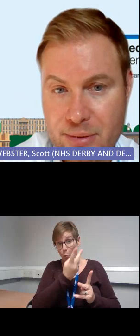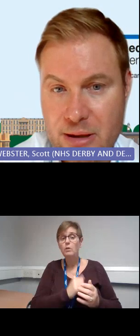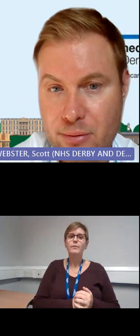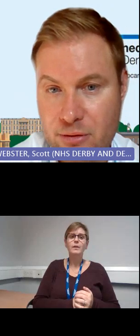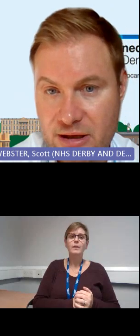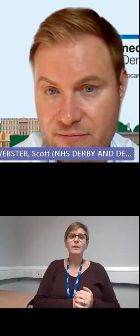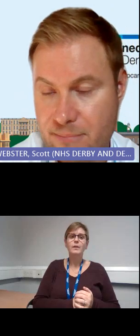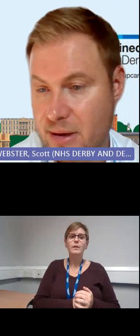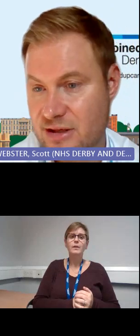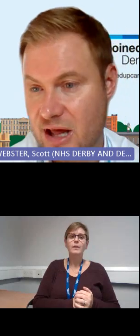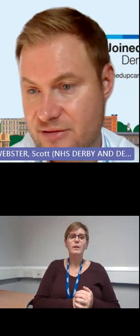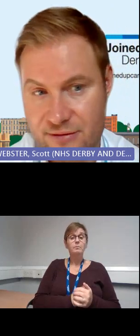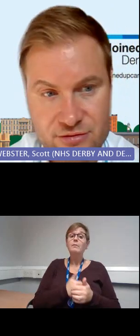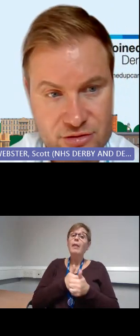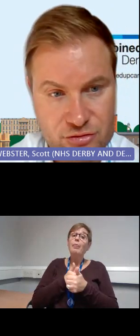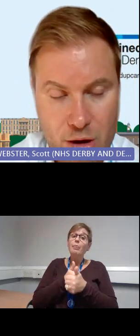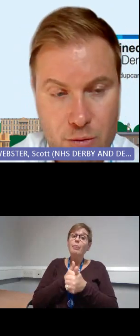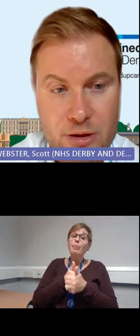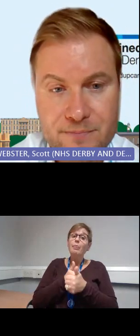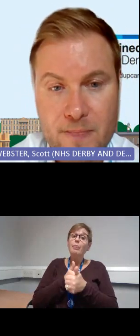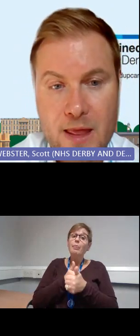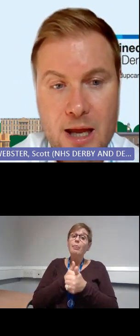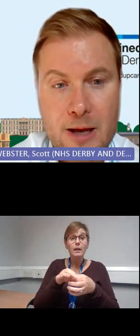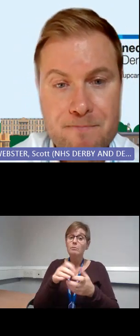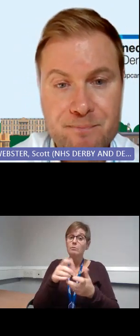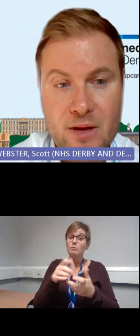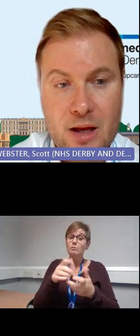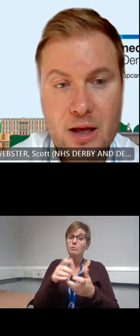can help people live better lives after a stroke.